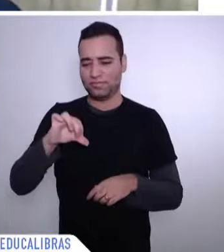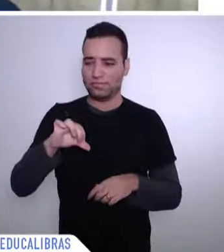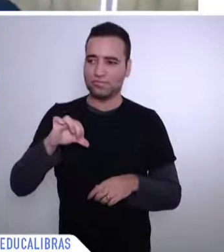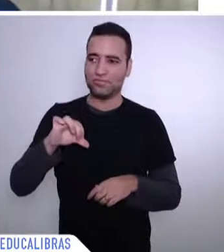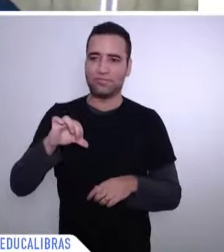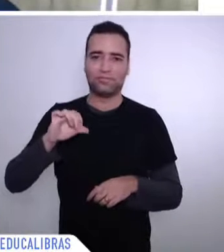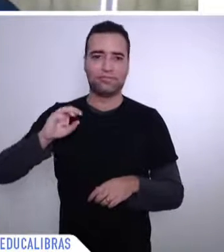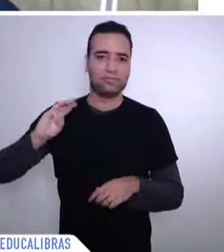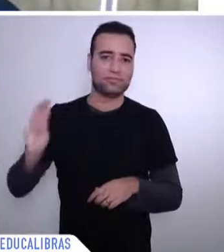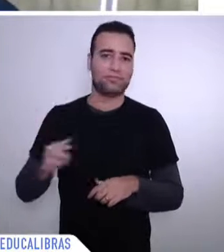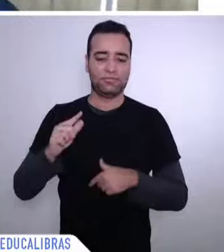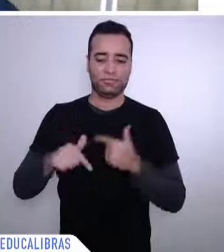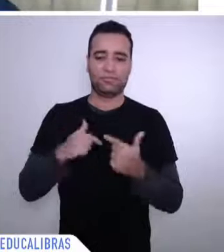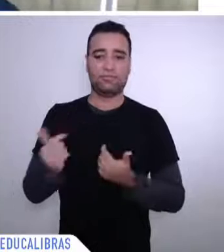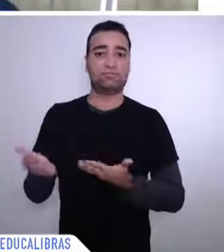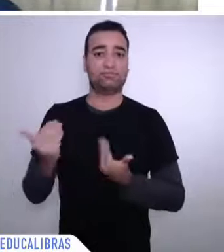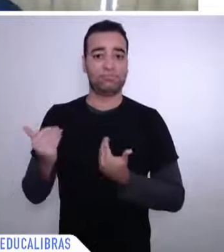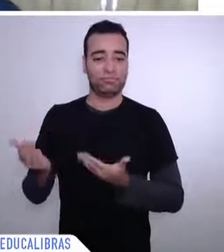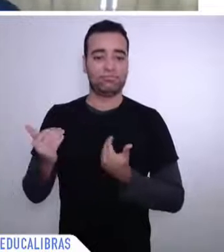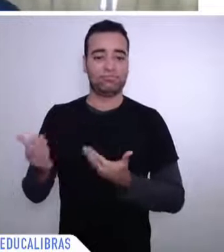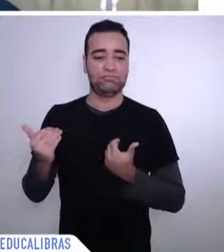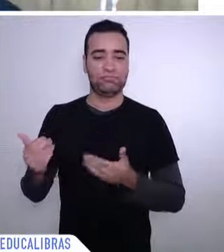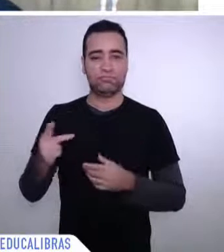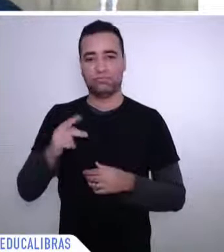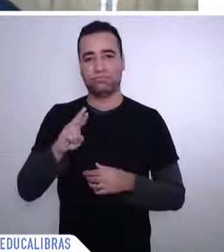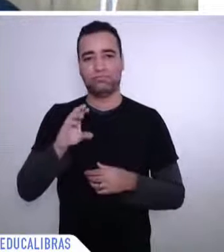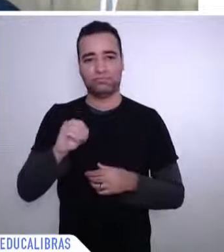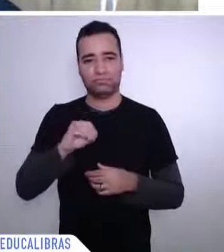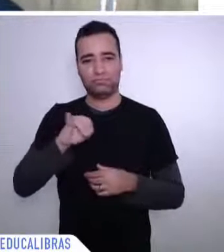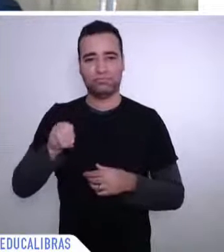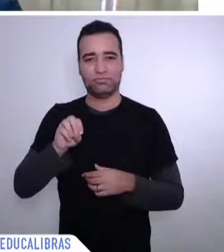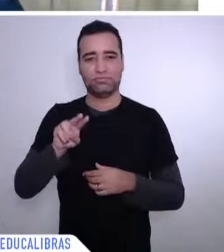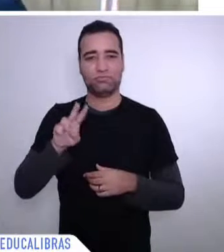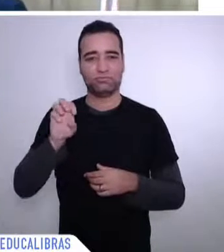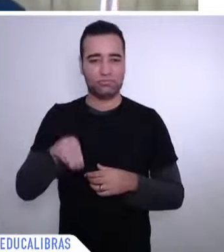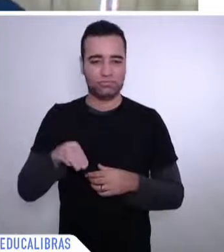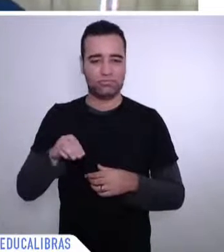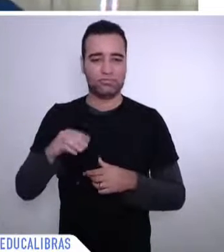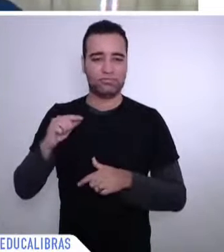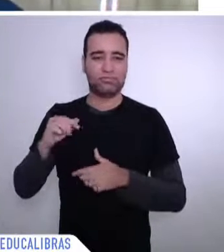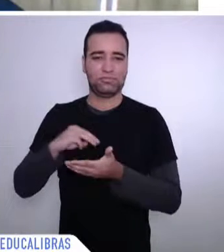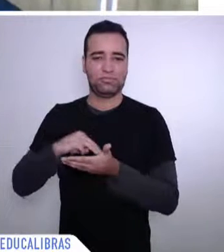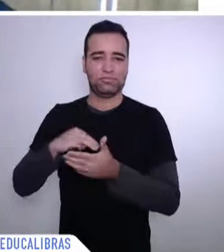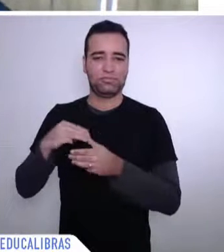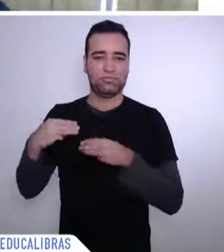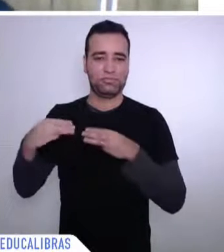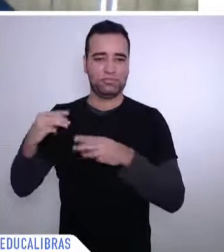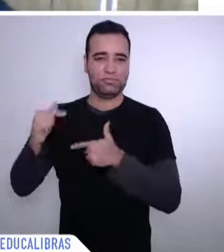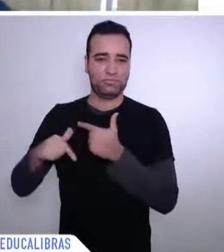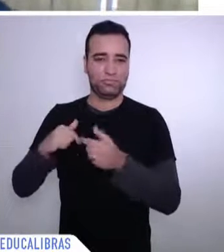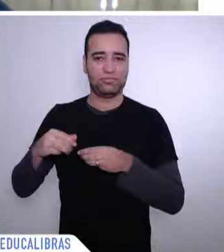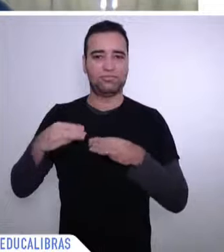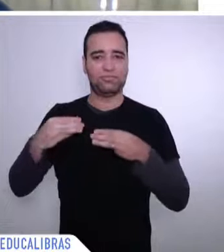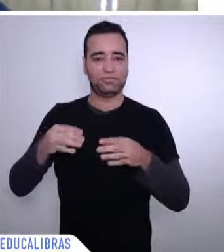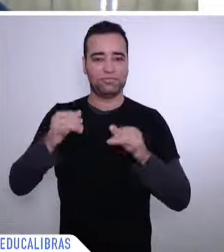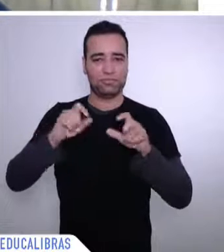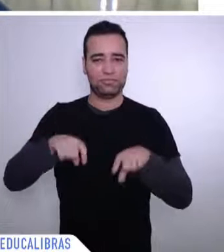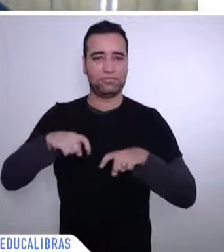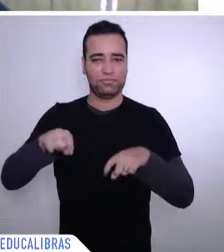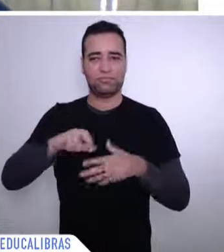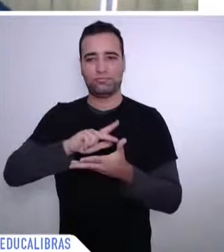we managed to qualify and train young people with Pro Jovem program